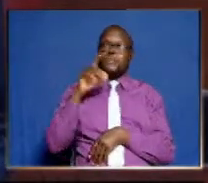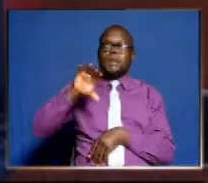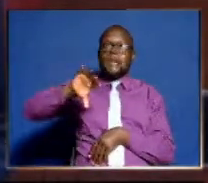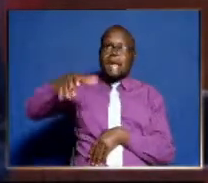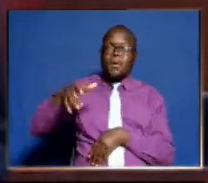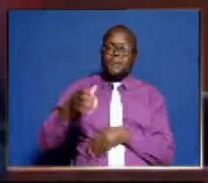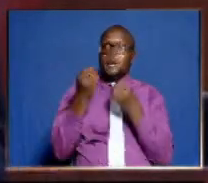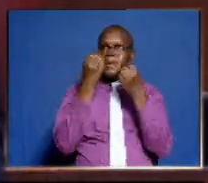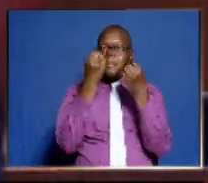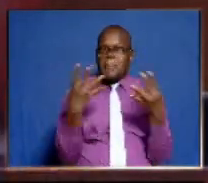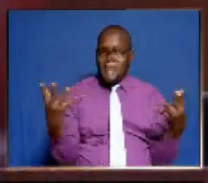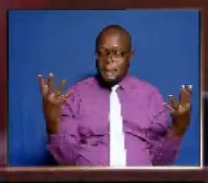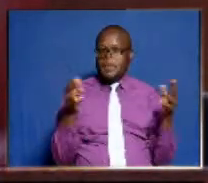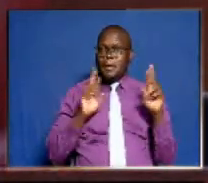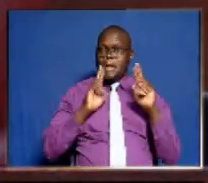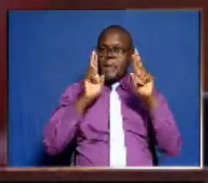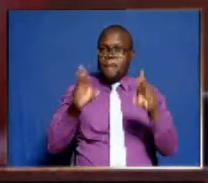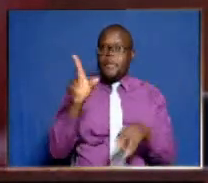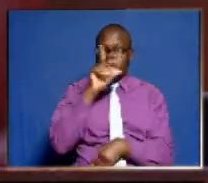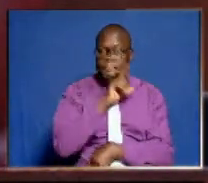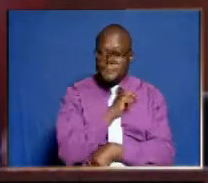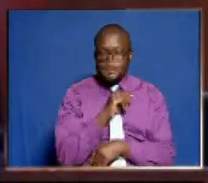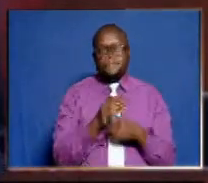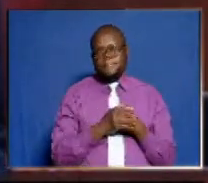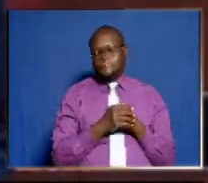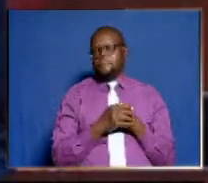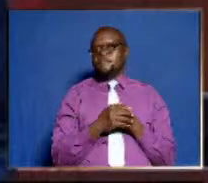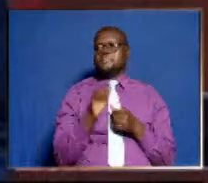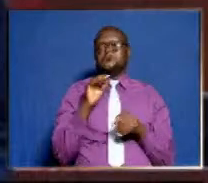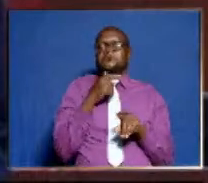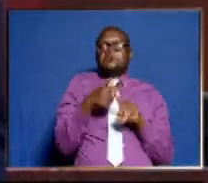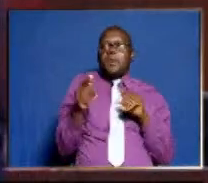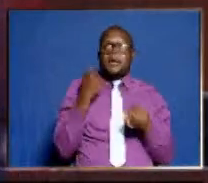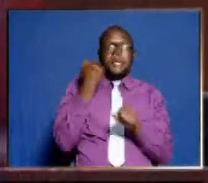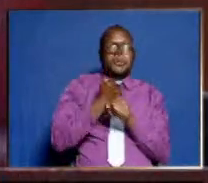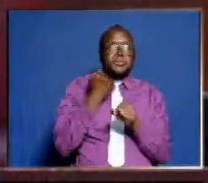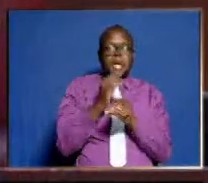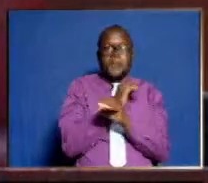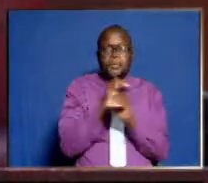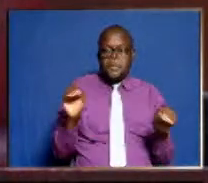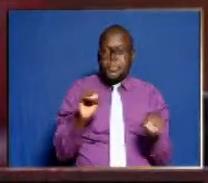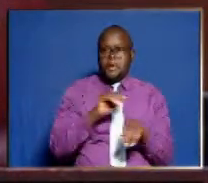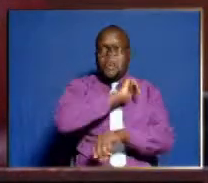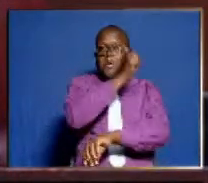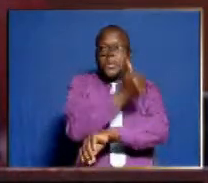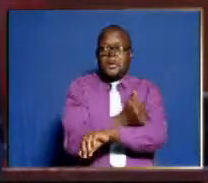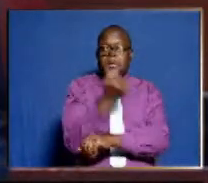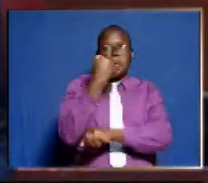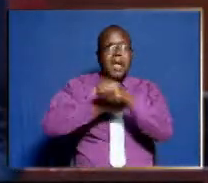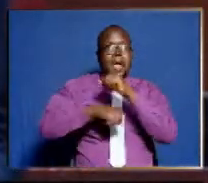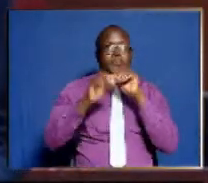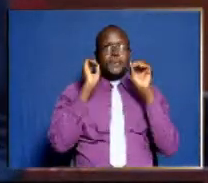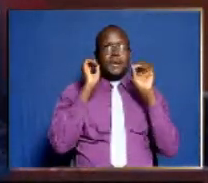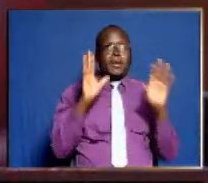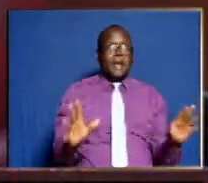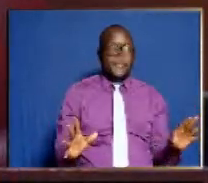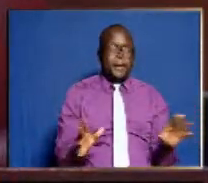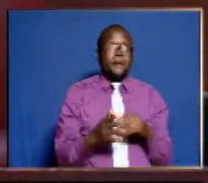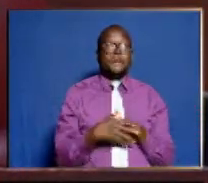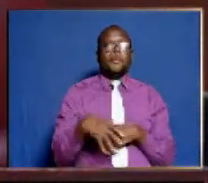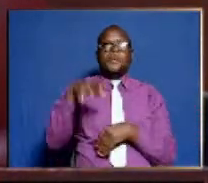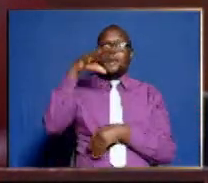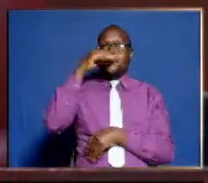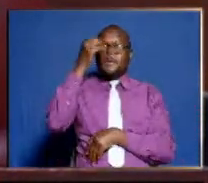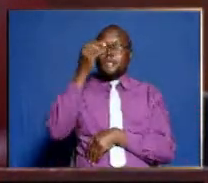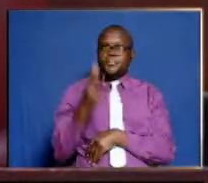Several incidences have been reported, and nothing has been done by the authorities. Mr. Speaker,